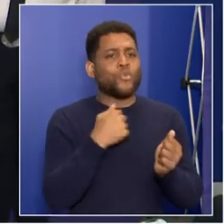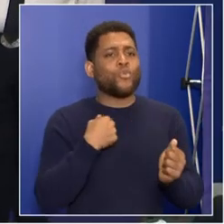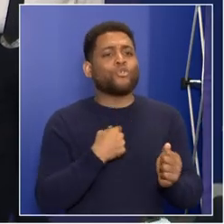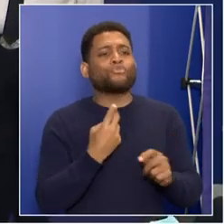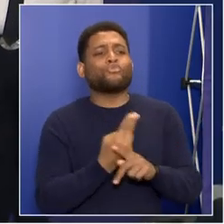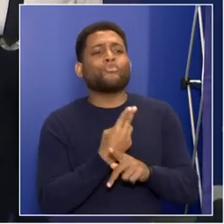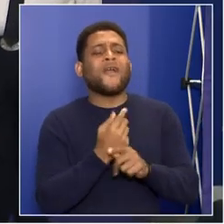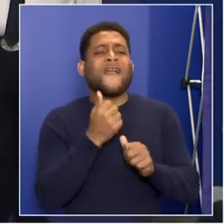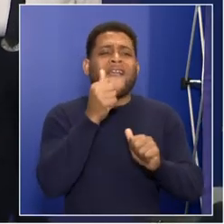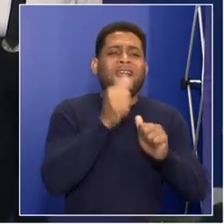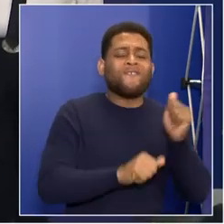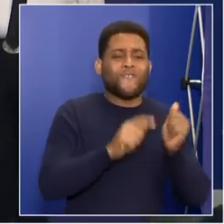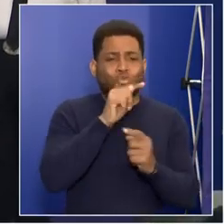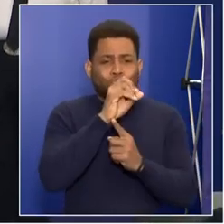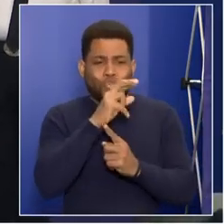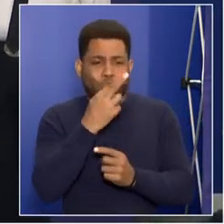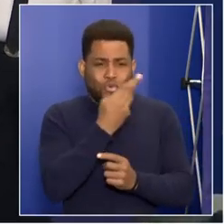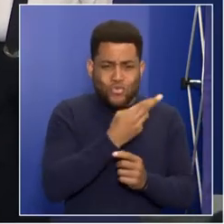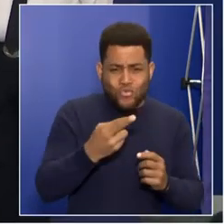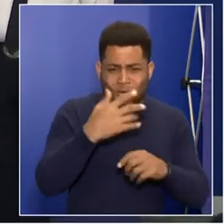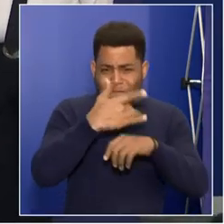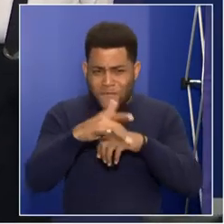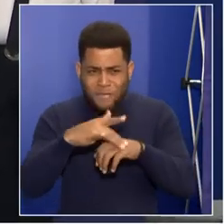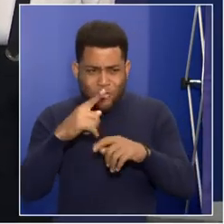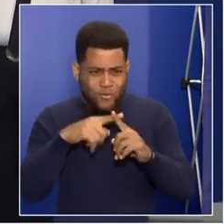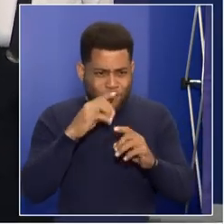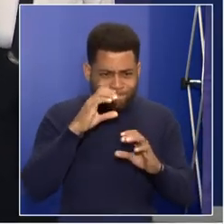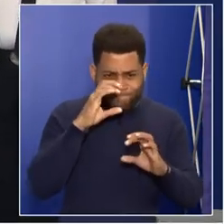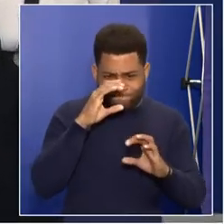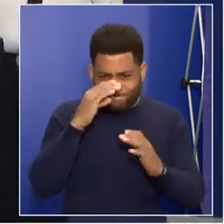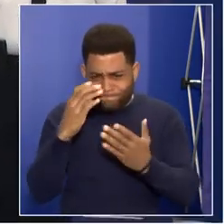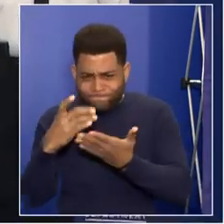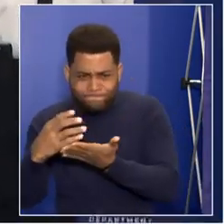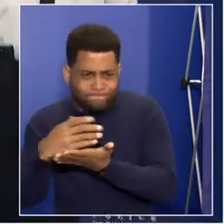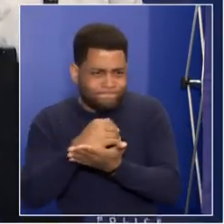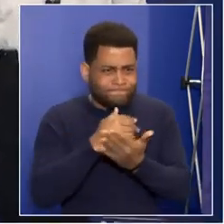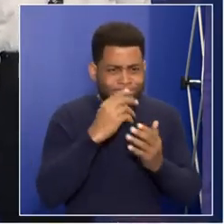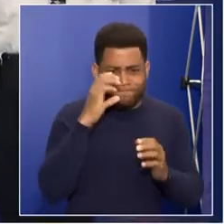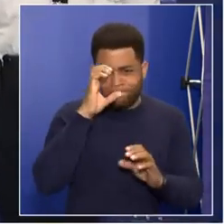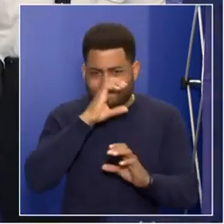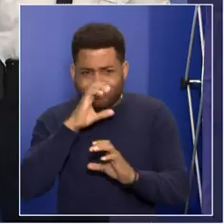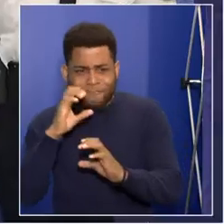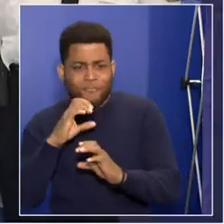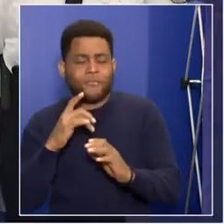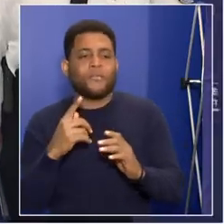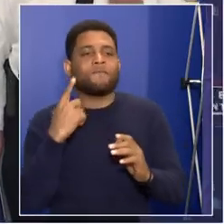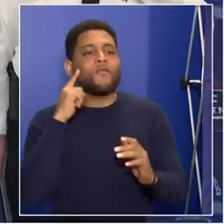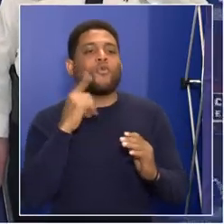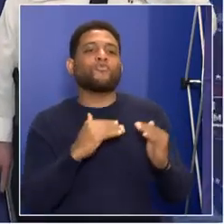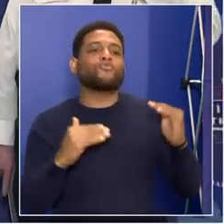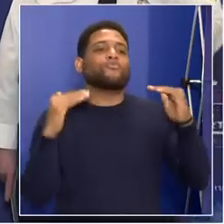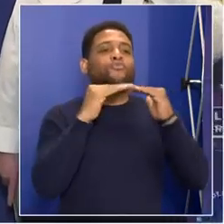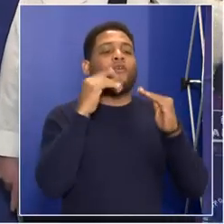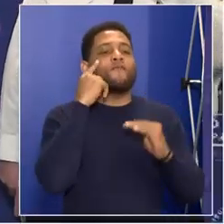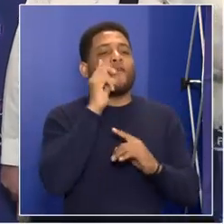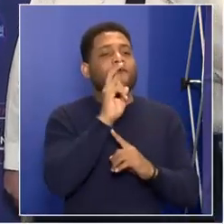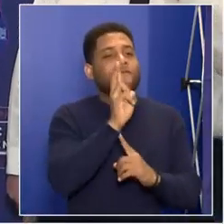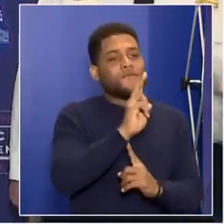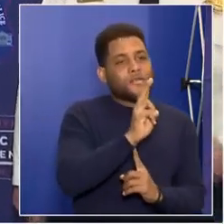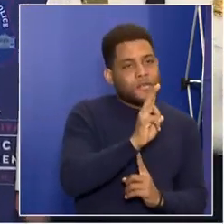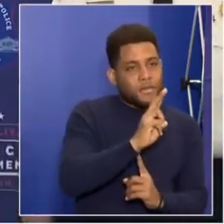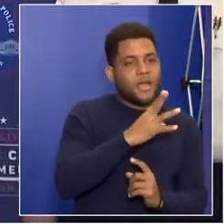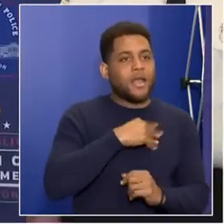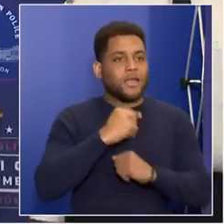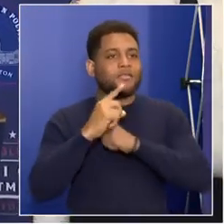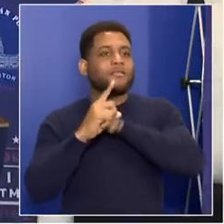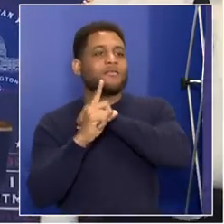technique to bring to justice the families of victims and consequences to perpetrators. This investigation took over 8 months of diligence